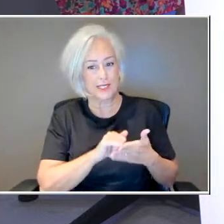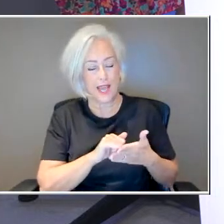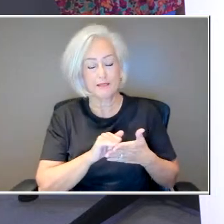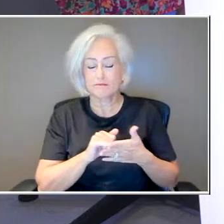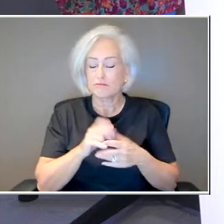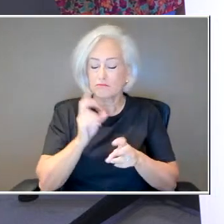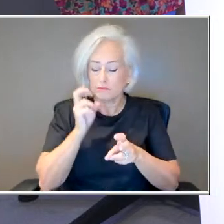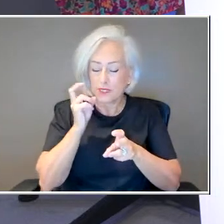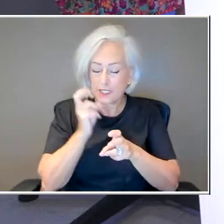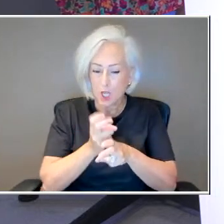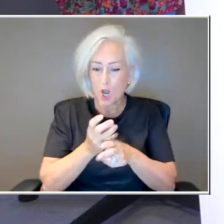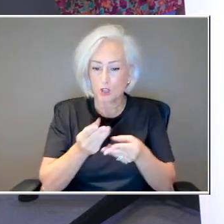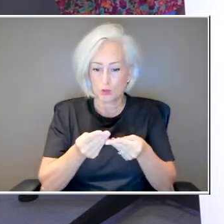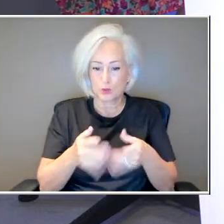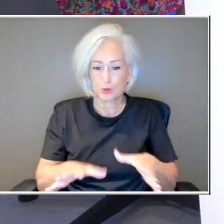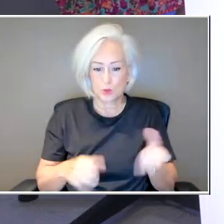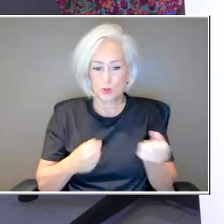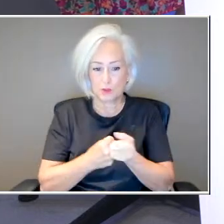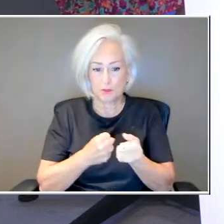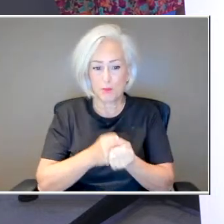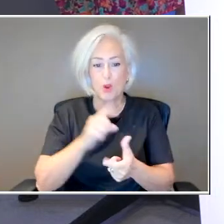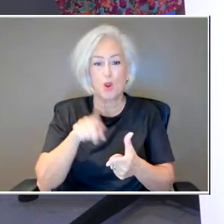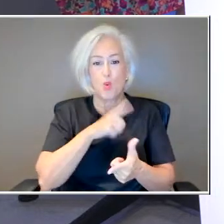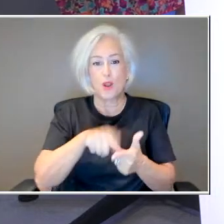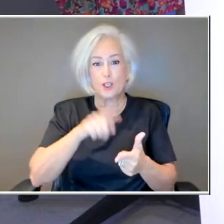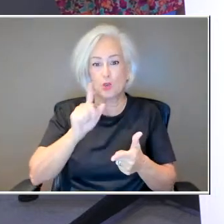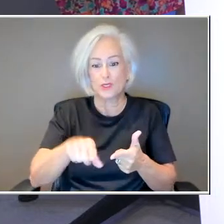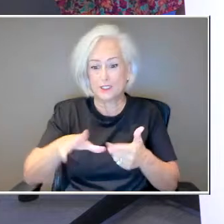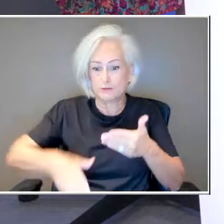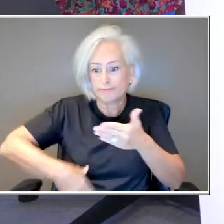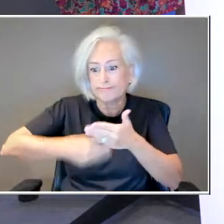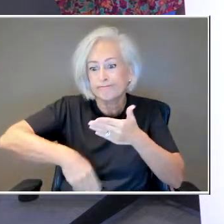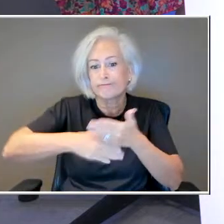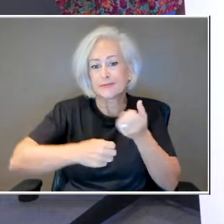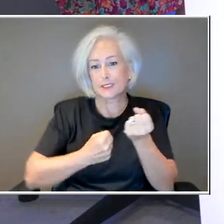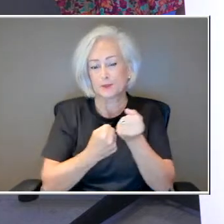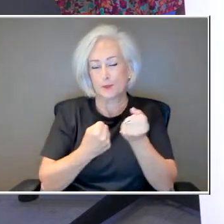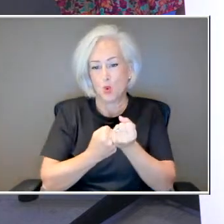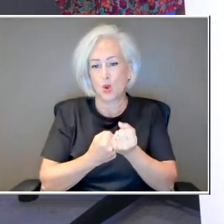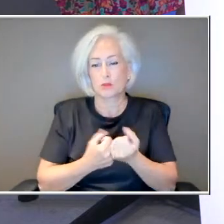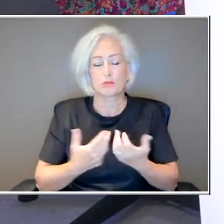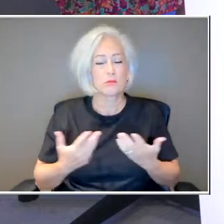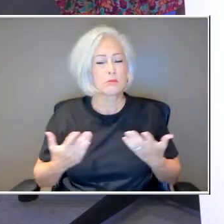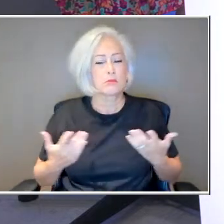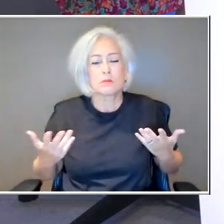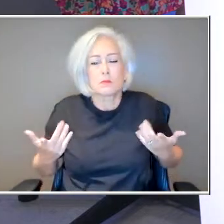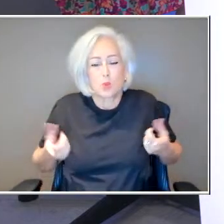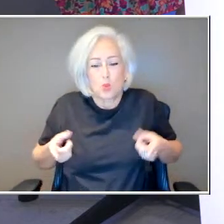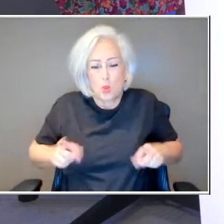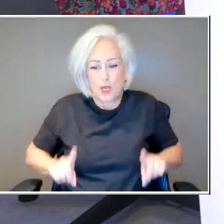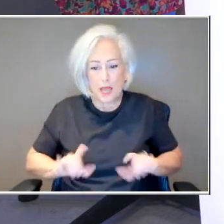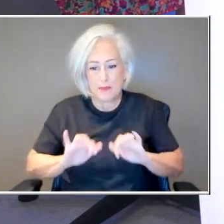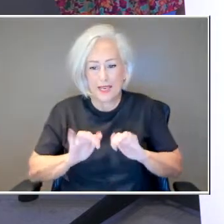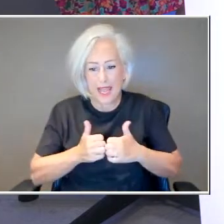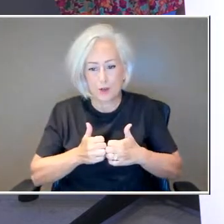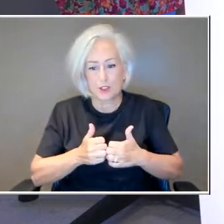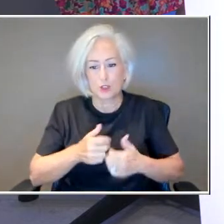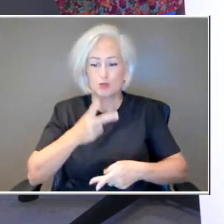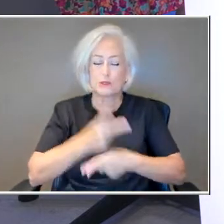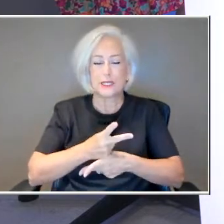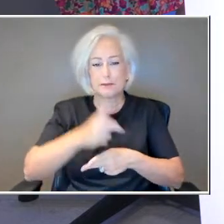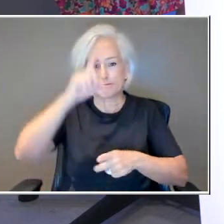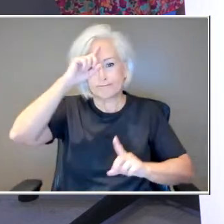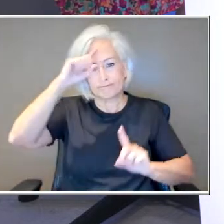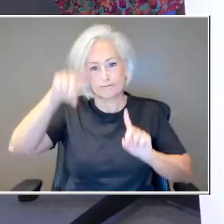that's really what you're needing to gain. Yeah, oh, definitely. So, you know, what happened, and how did you stay upbeat and stay hopeful and